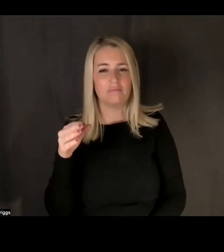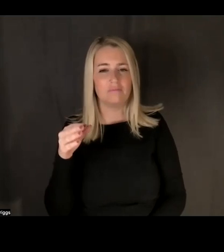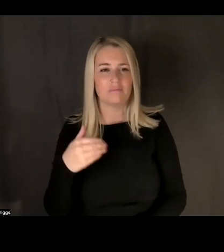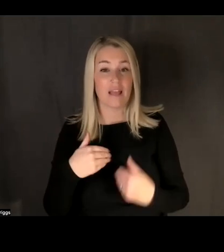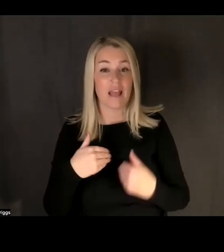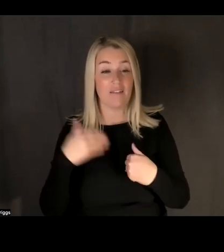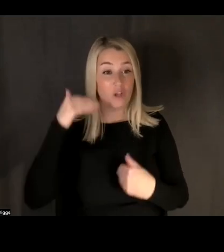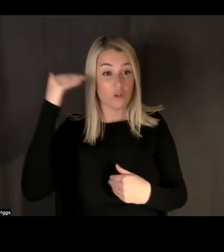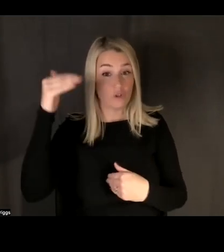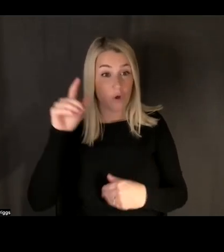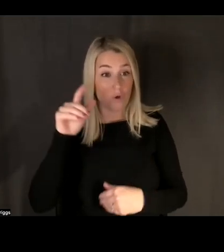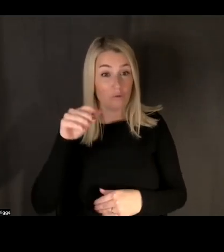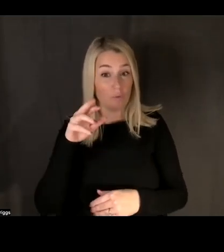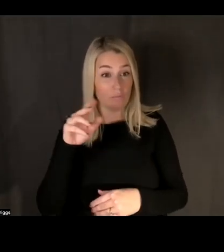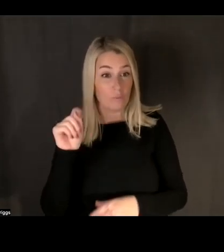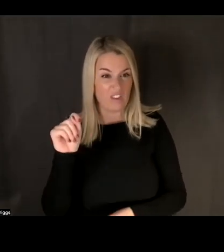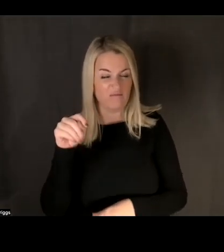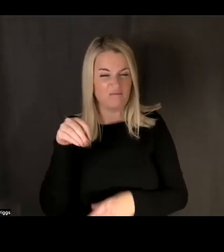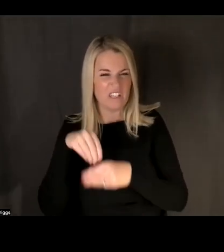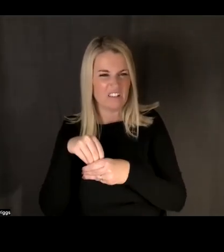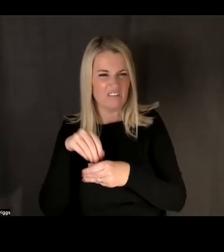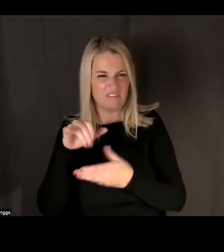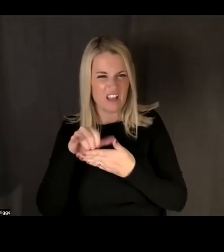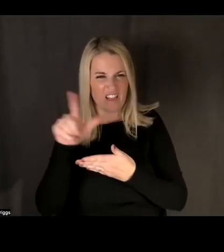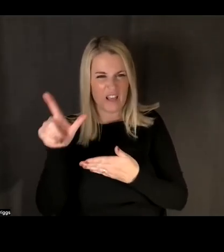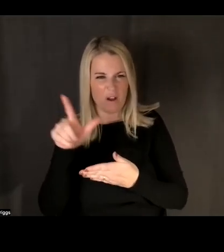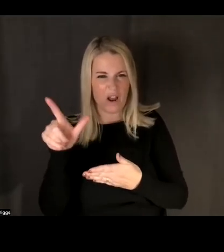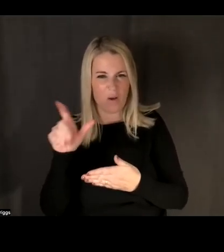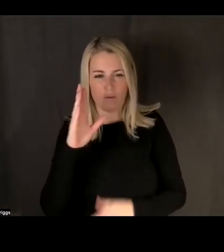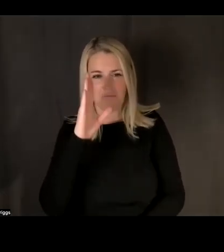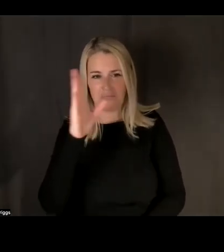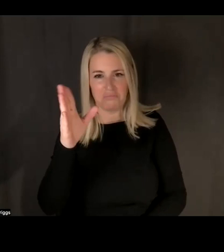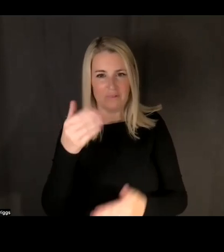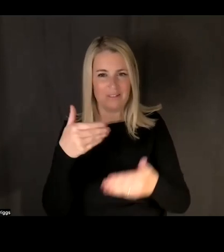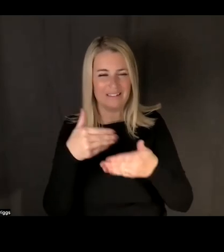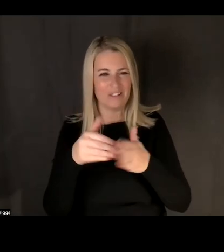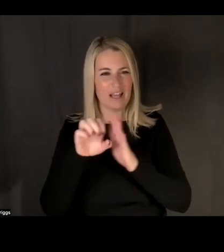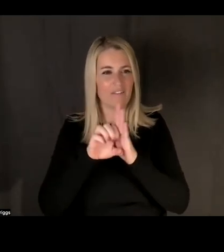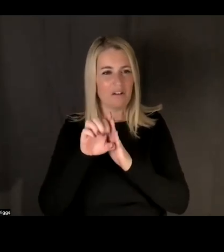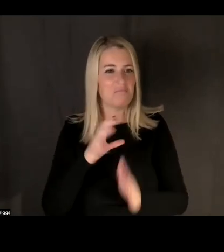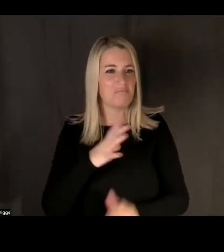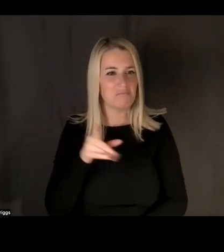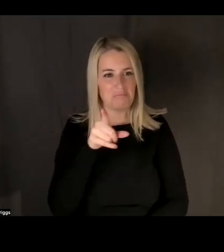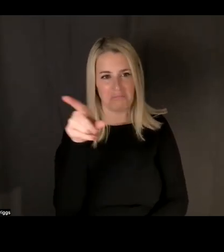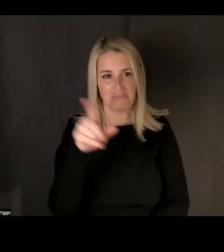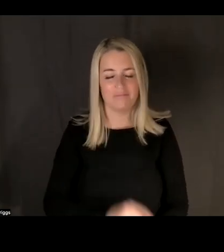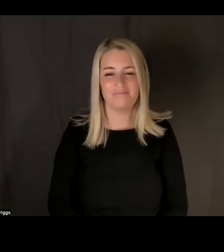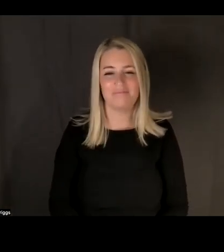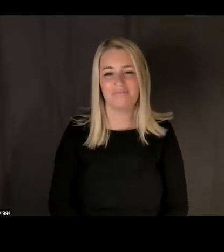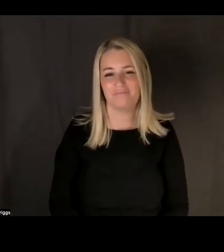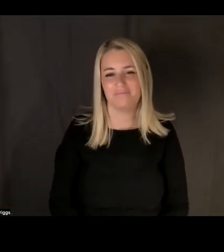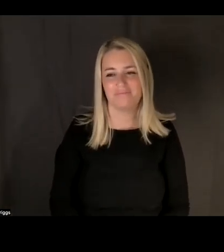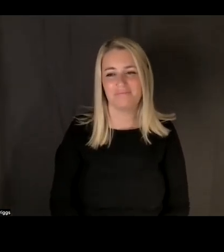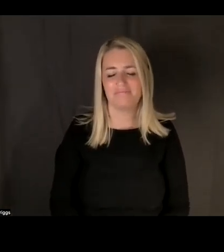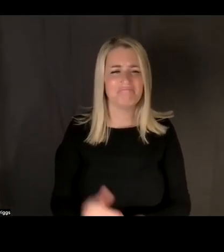that's just right outside the library. So that's just straight across from where we are right now. So if you need to use the restroom, you can feel free to